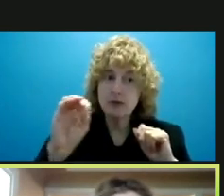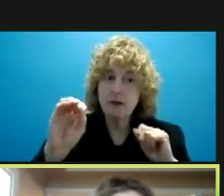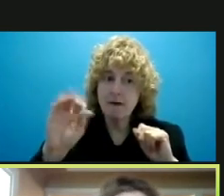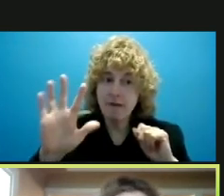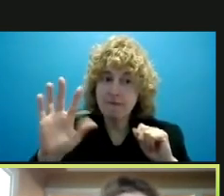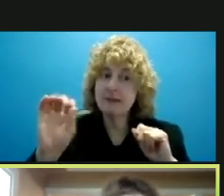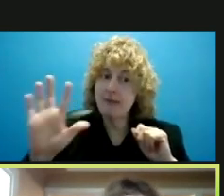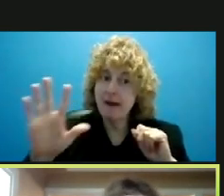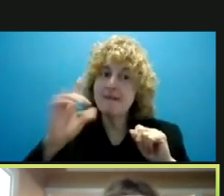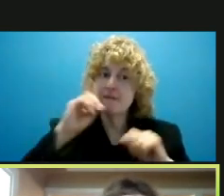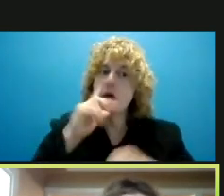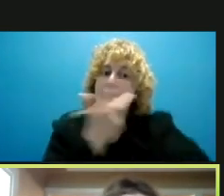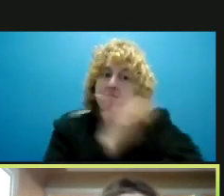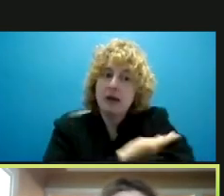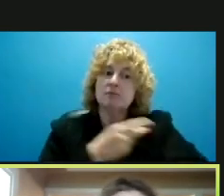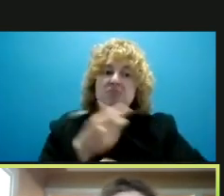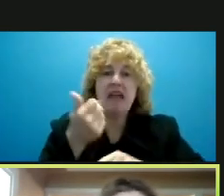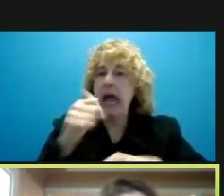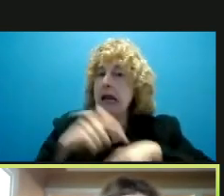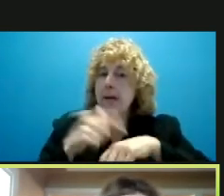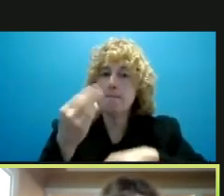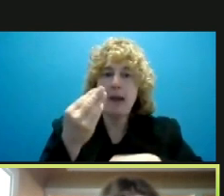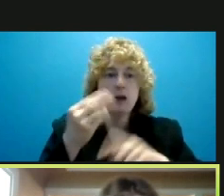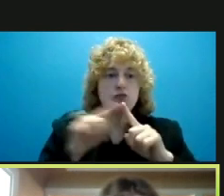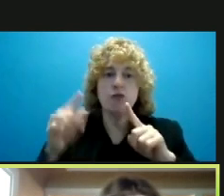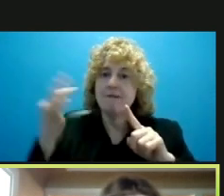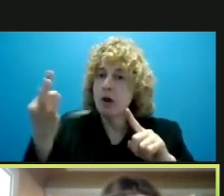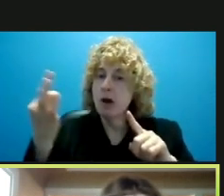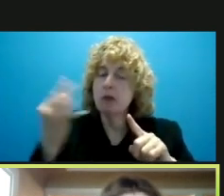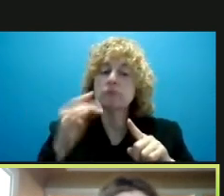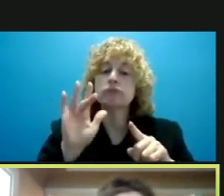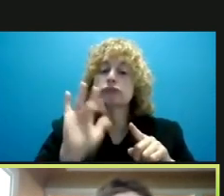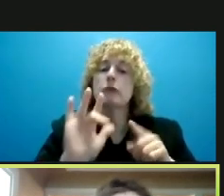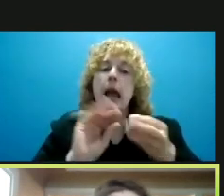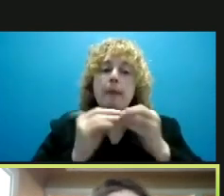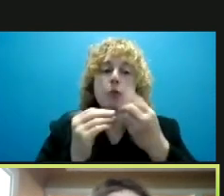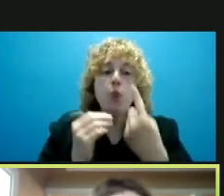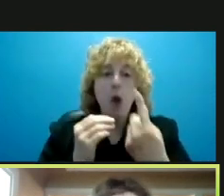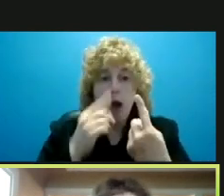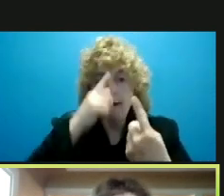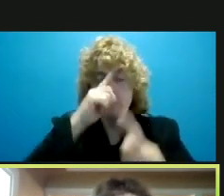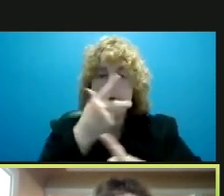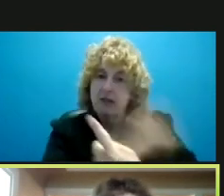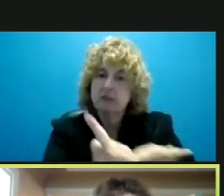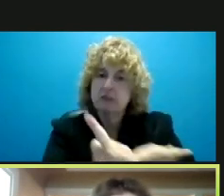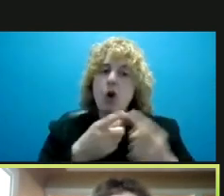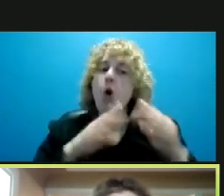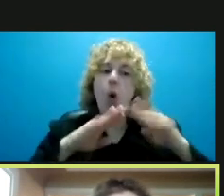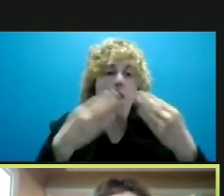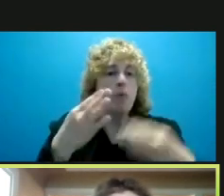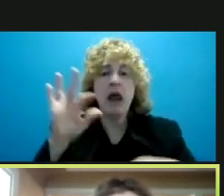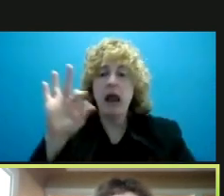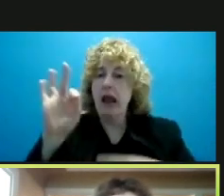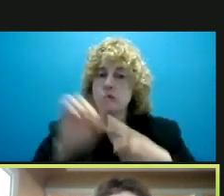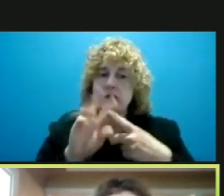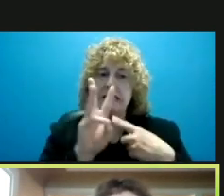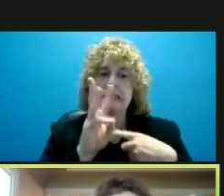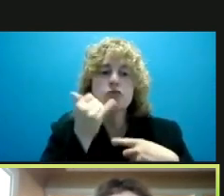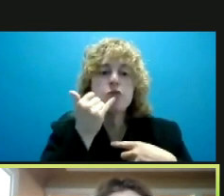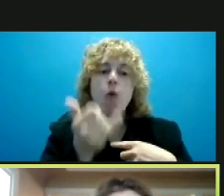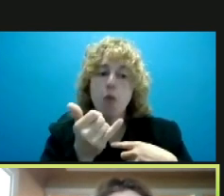Friday. And you're going to press the button one for a vaccine option. They'll ask you a couple pieces of information like your name, address,